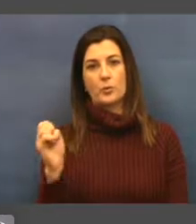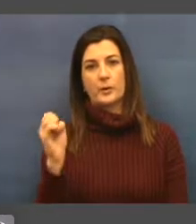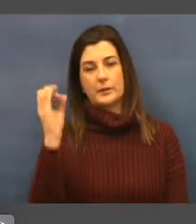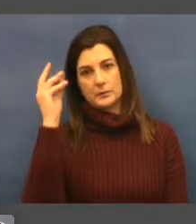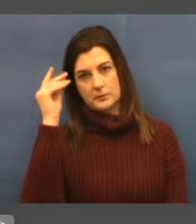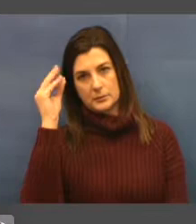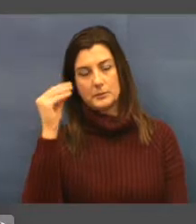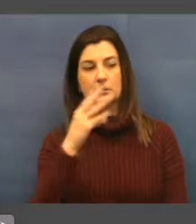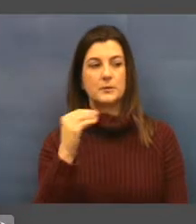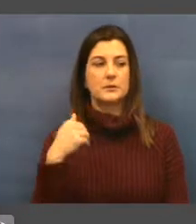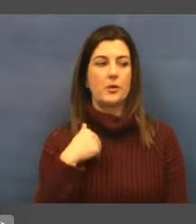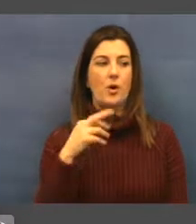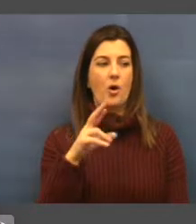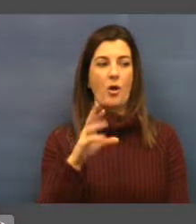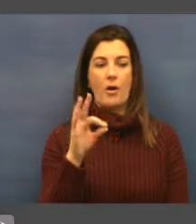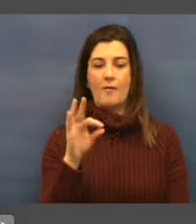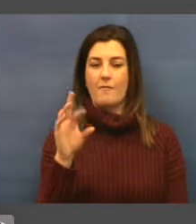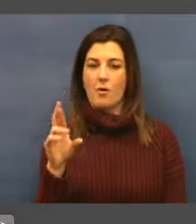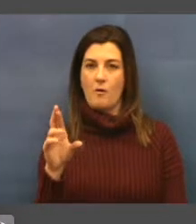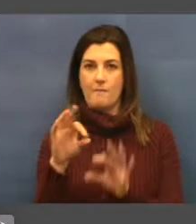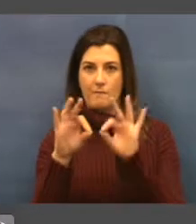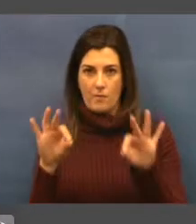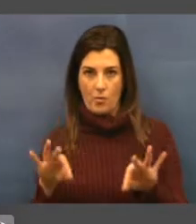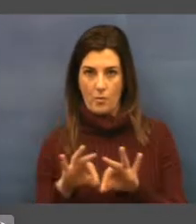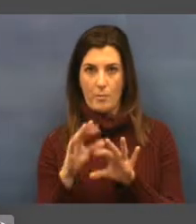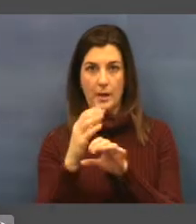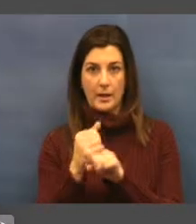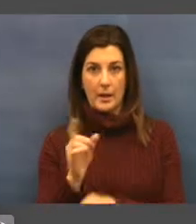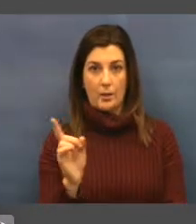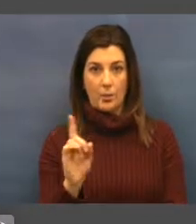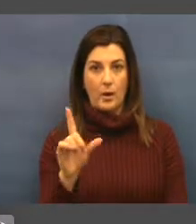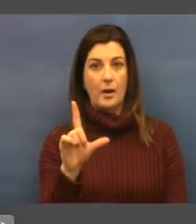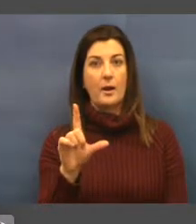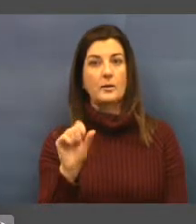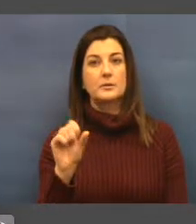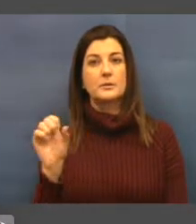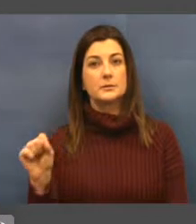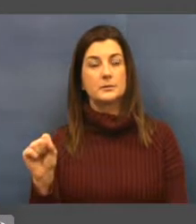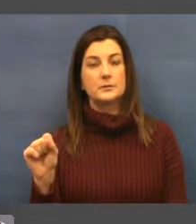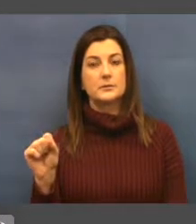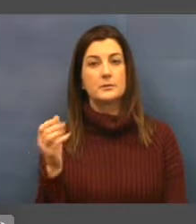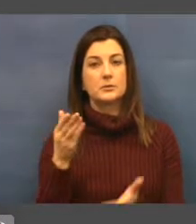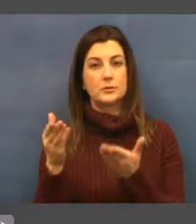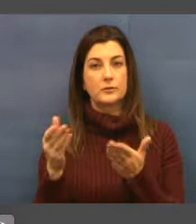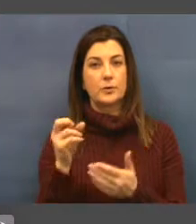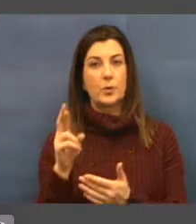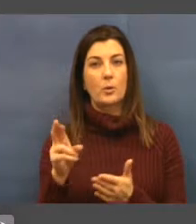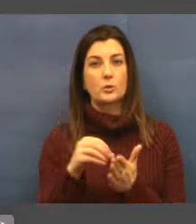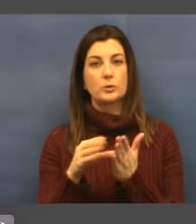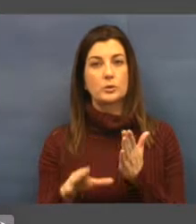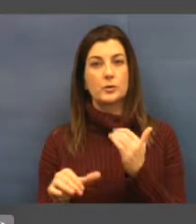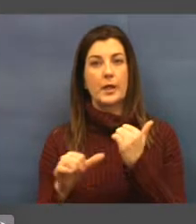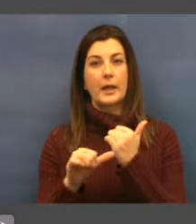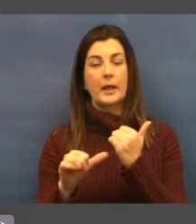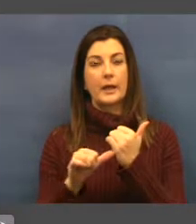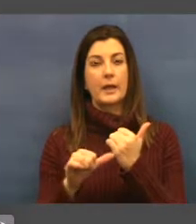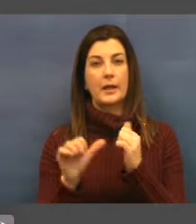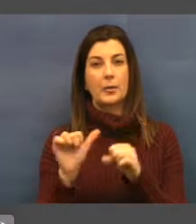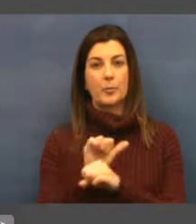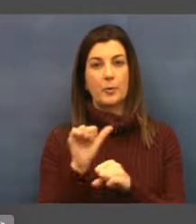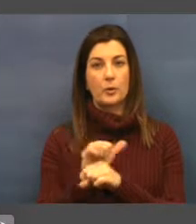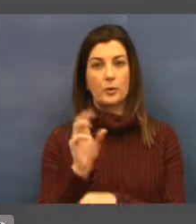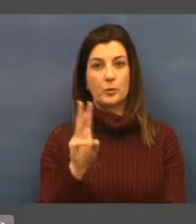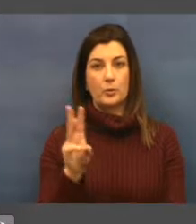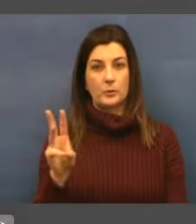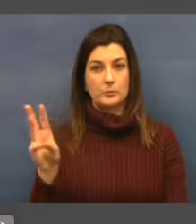RFR form, and those forms are available at Learner Success Services or on the Student Aid Alberta website. And those changes